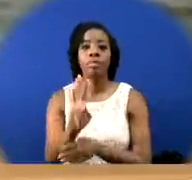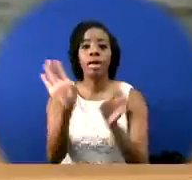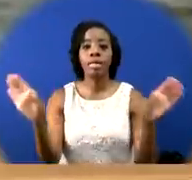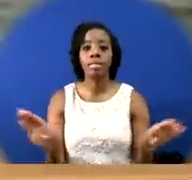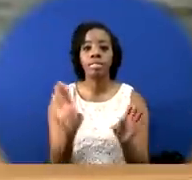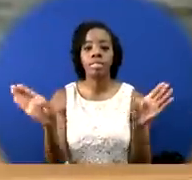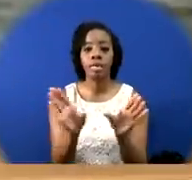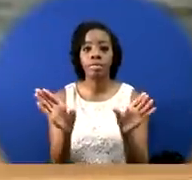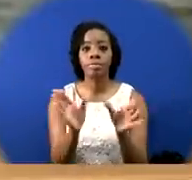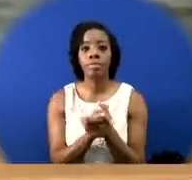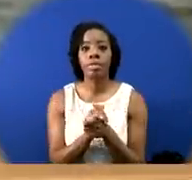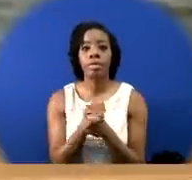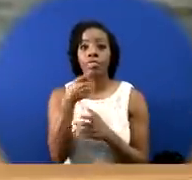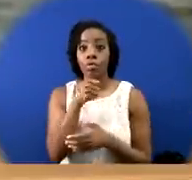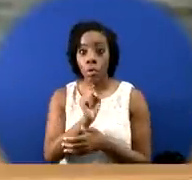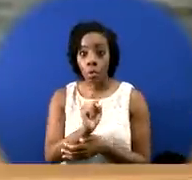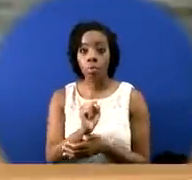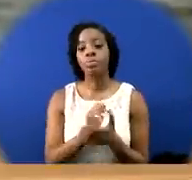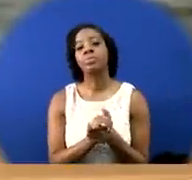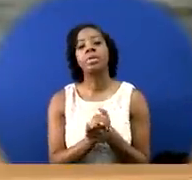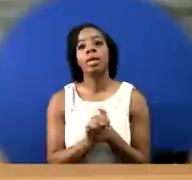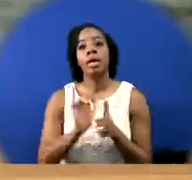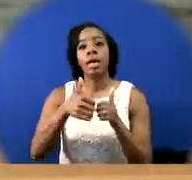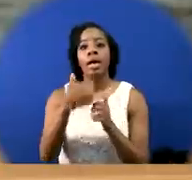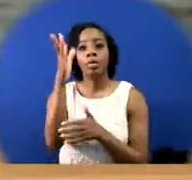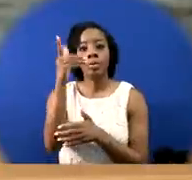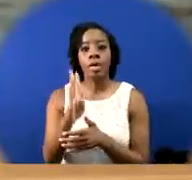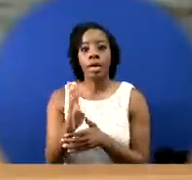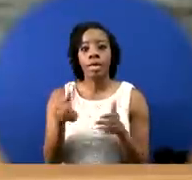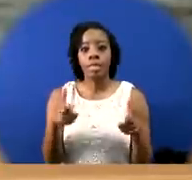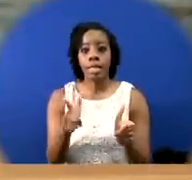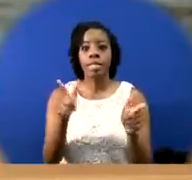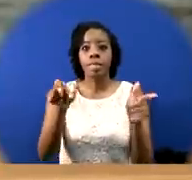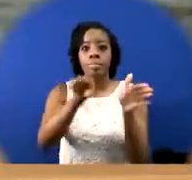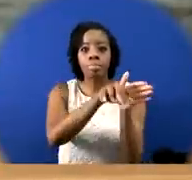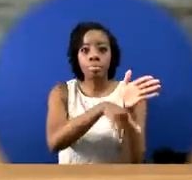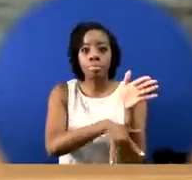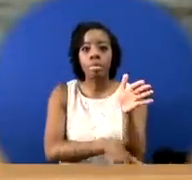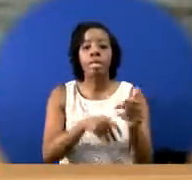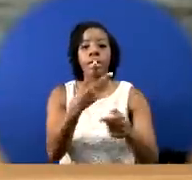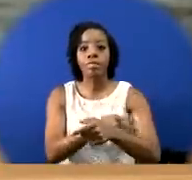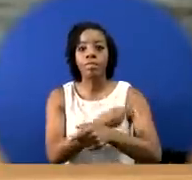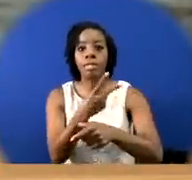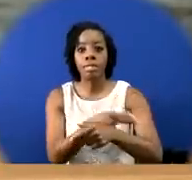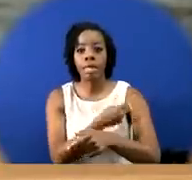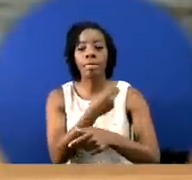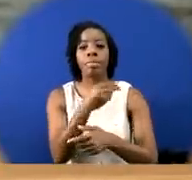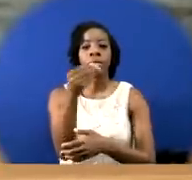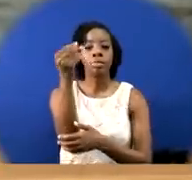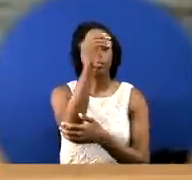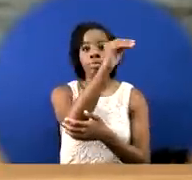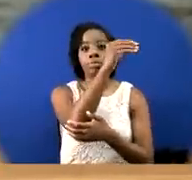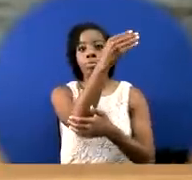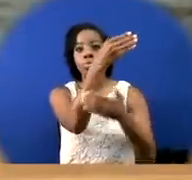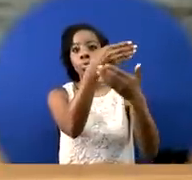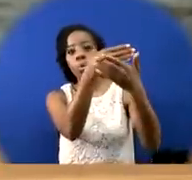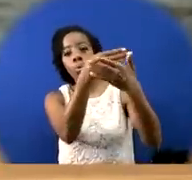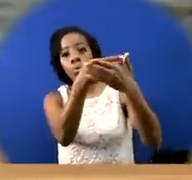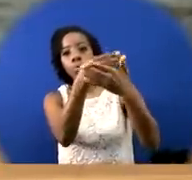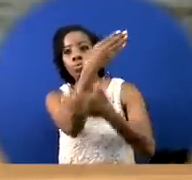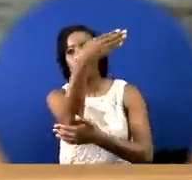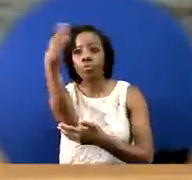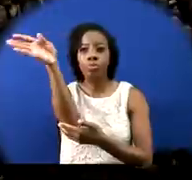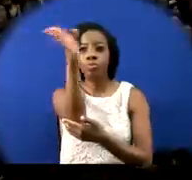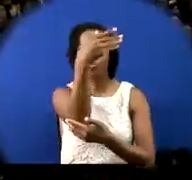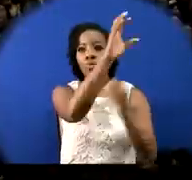their ancestors. They remembered how God allowed the blood of the lamb to be sprinkled, smattered on their doorposts. And as a consequence,